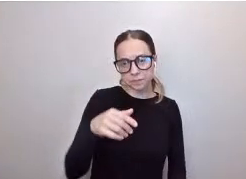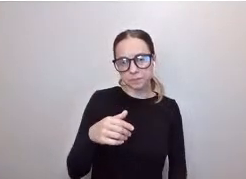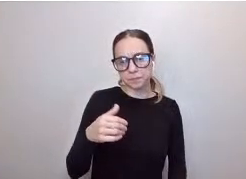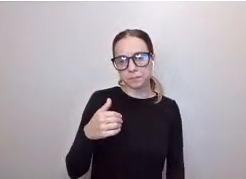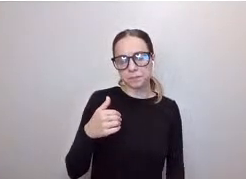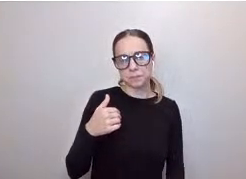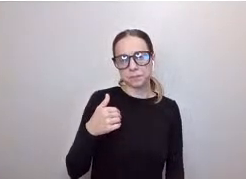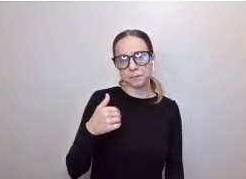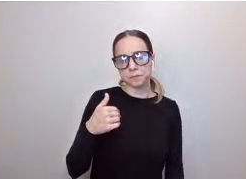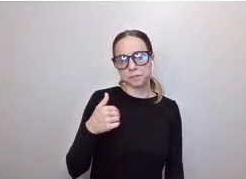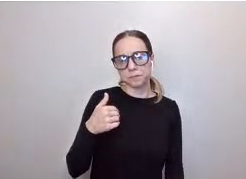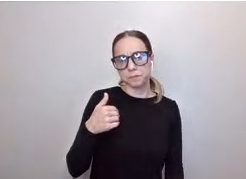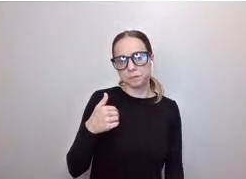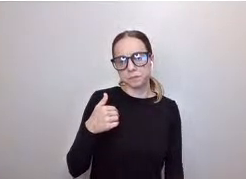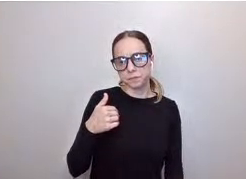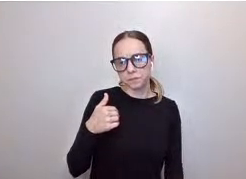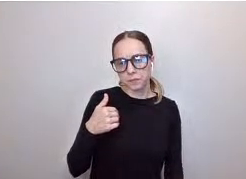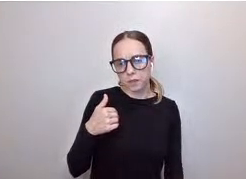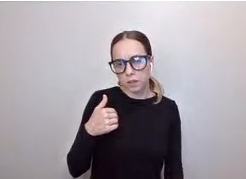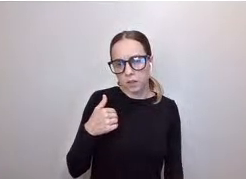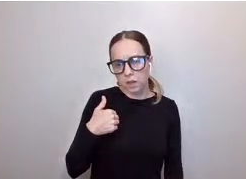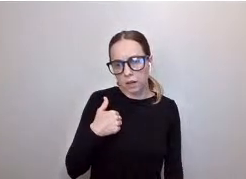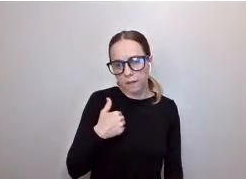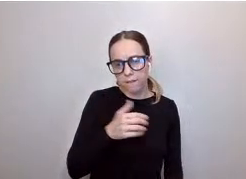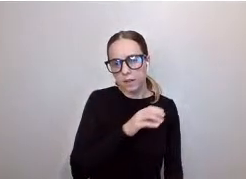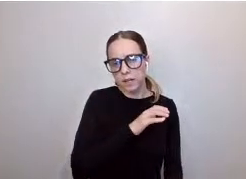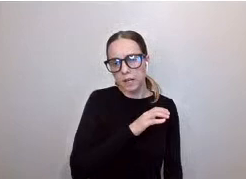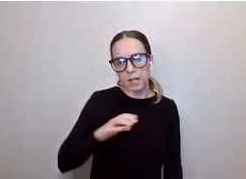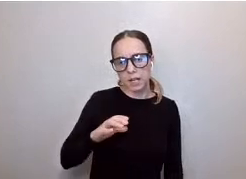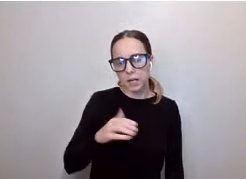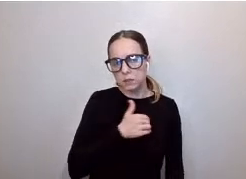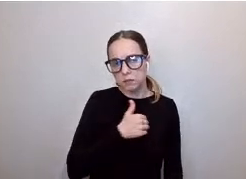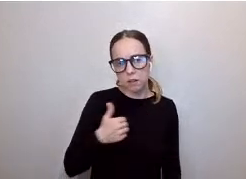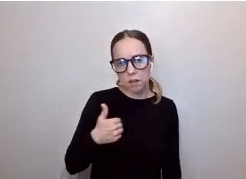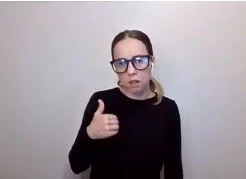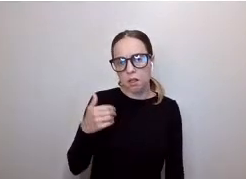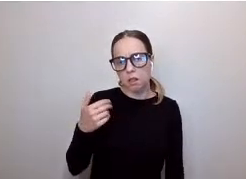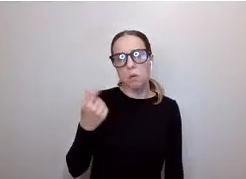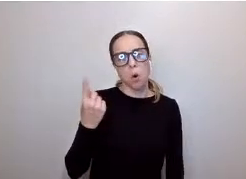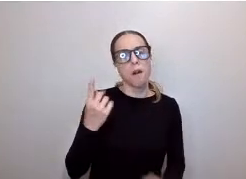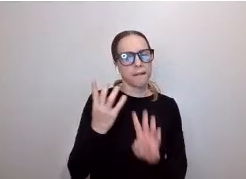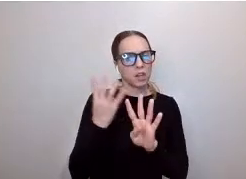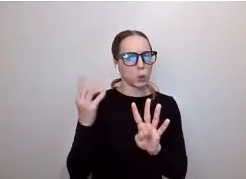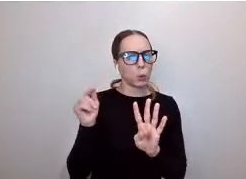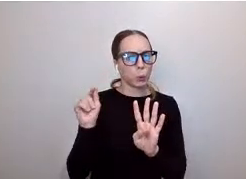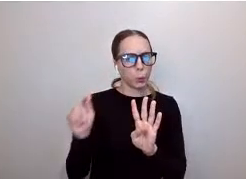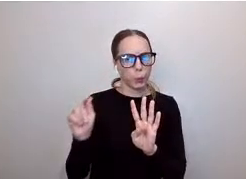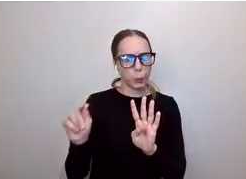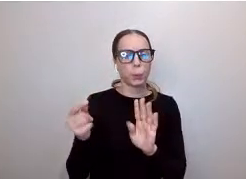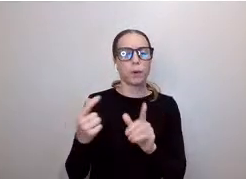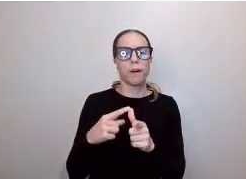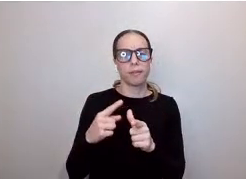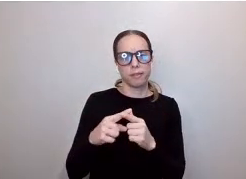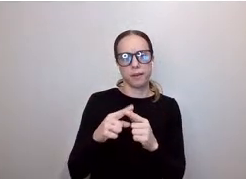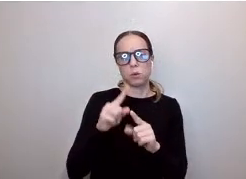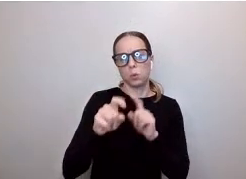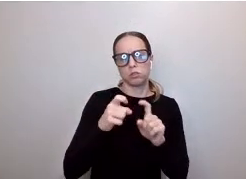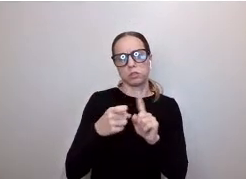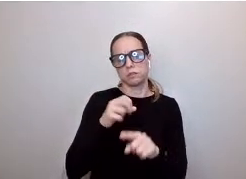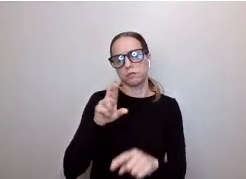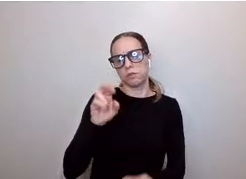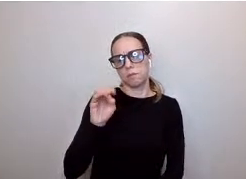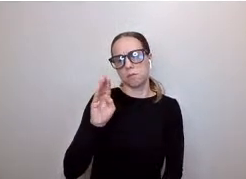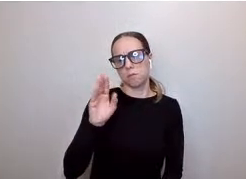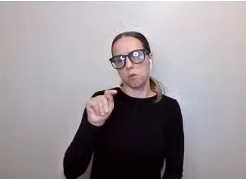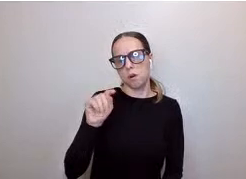then we have Council Member Palmisano with some questions for Robin McPherson from the Police Department. Council Vice President Jenkins, would you like to go next as